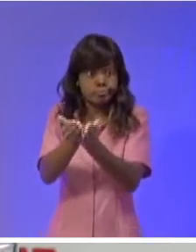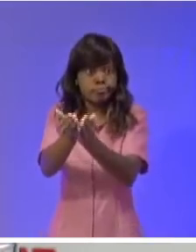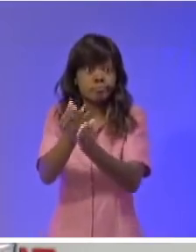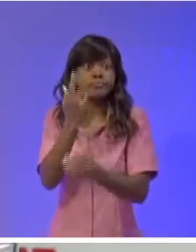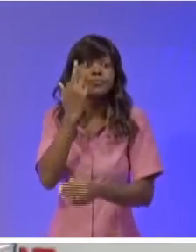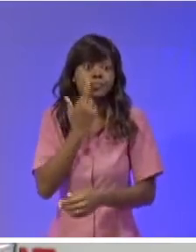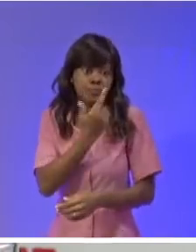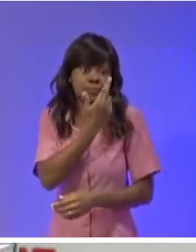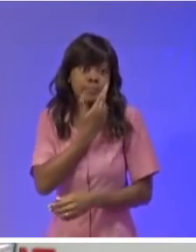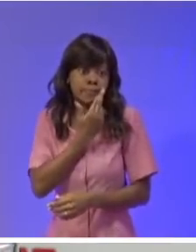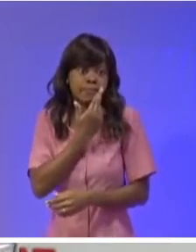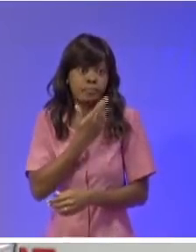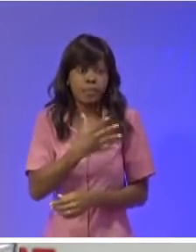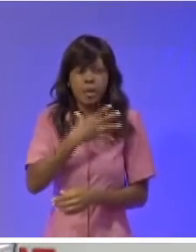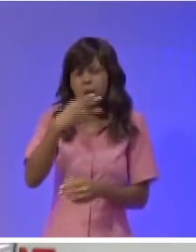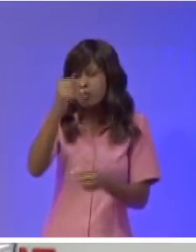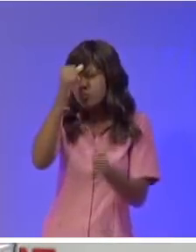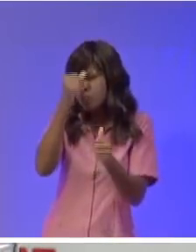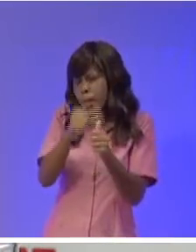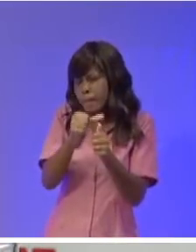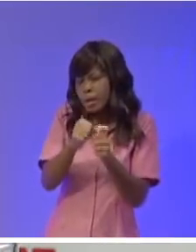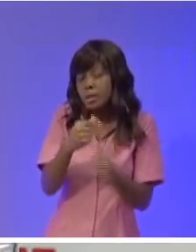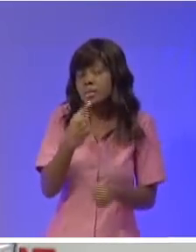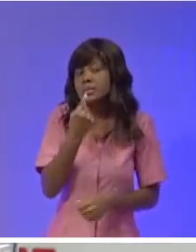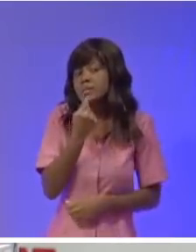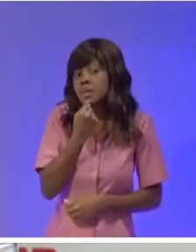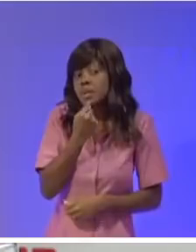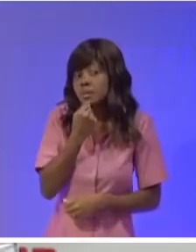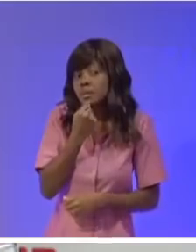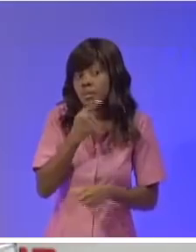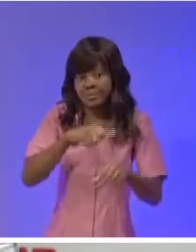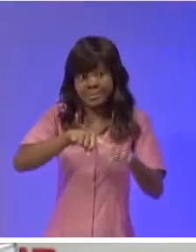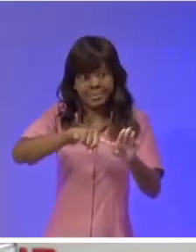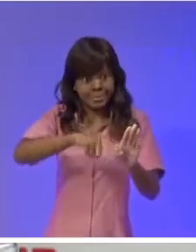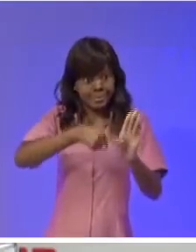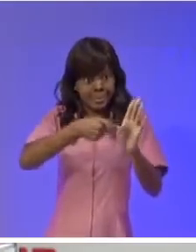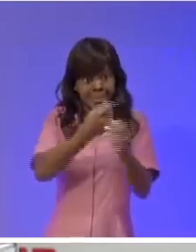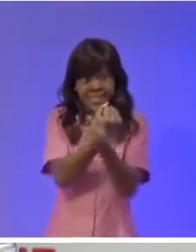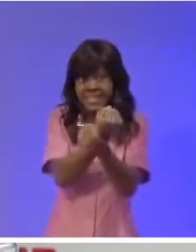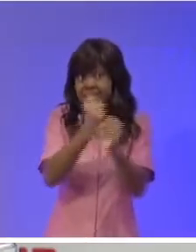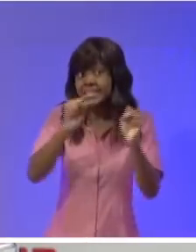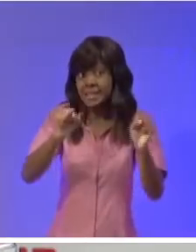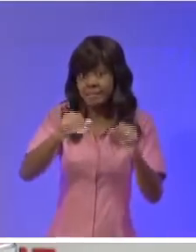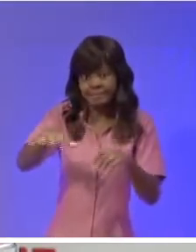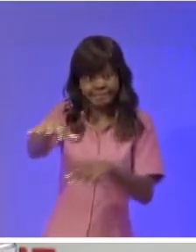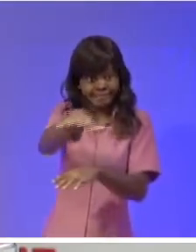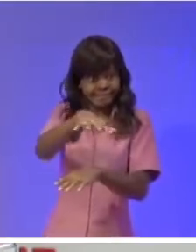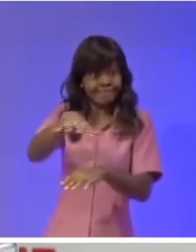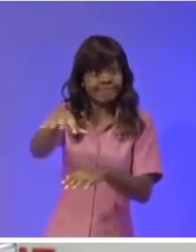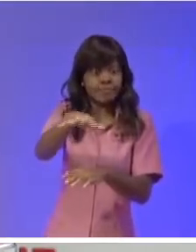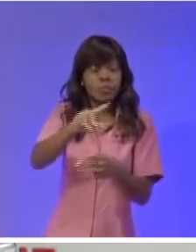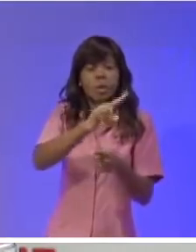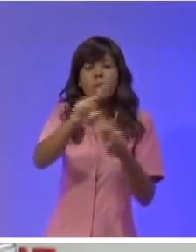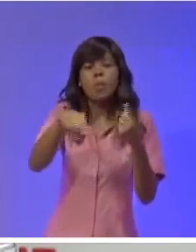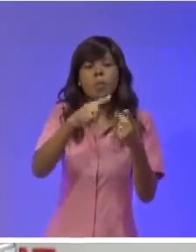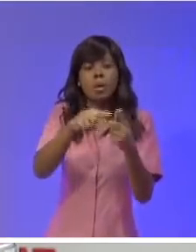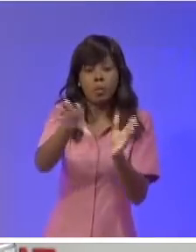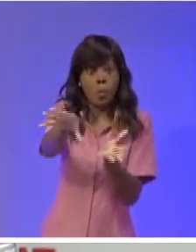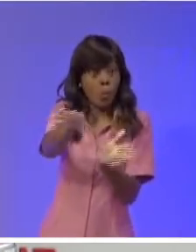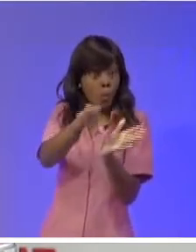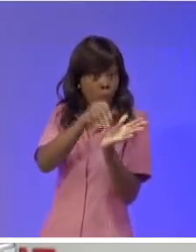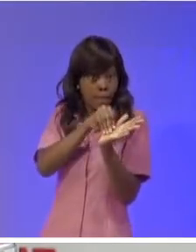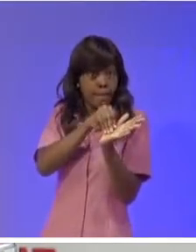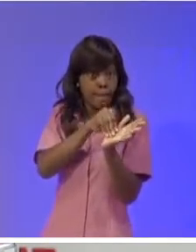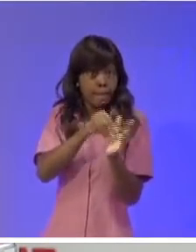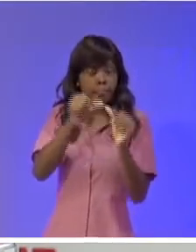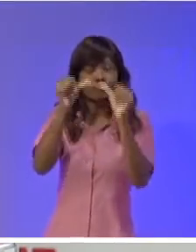Zone initiative, that once you download the poster that you put up, that is all you need to